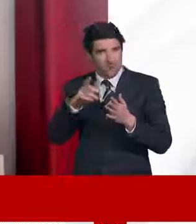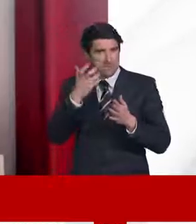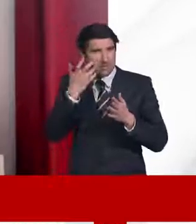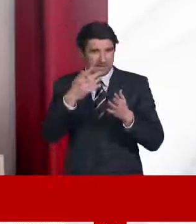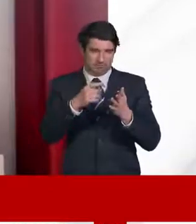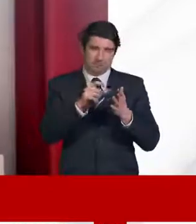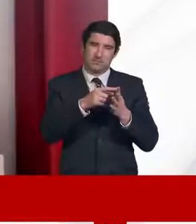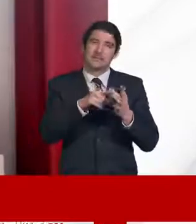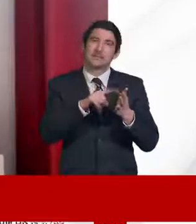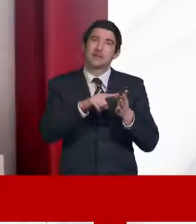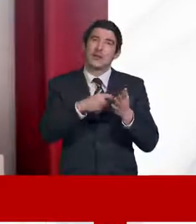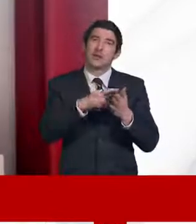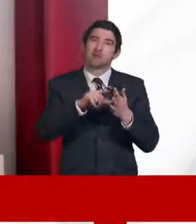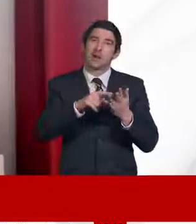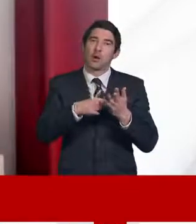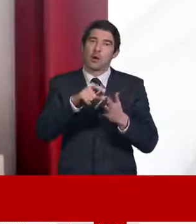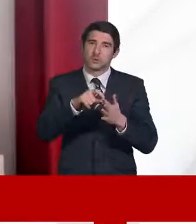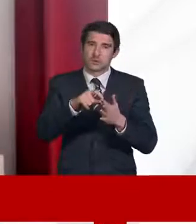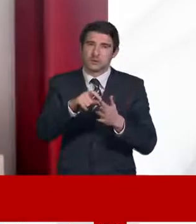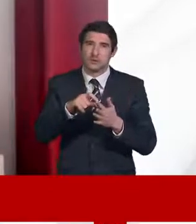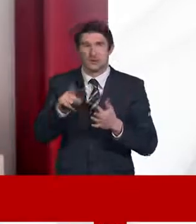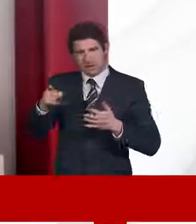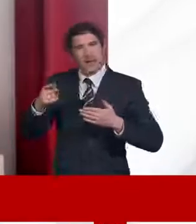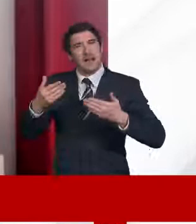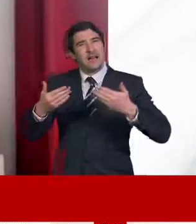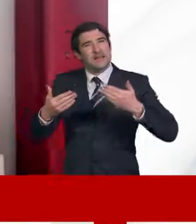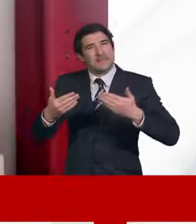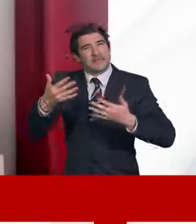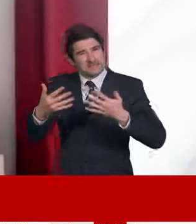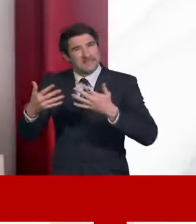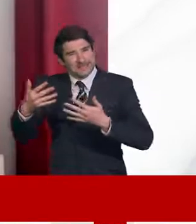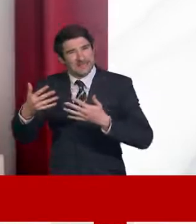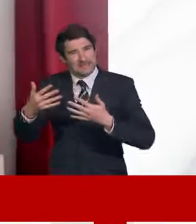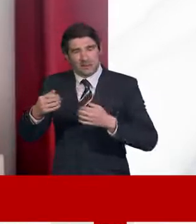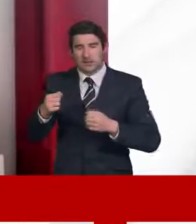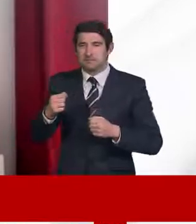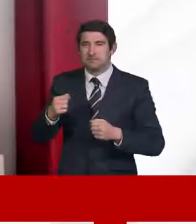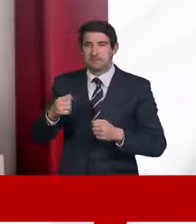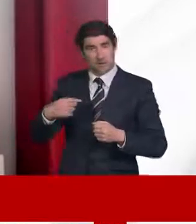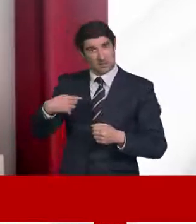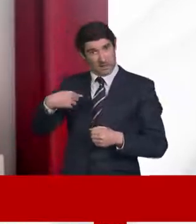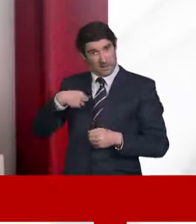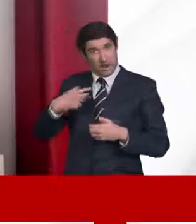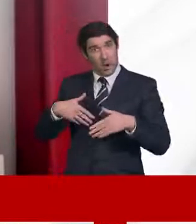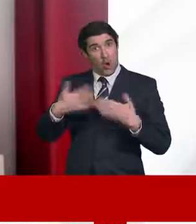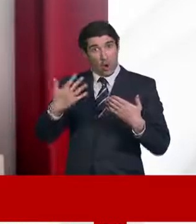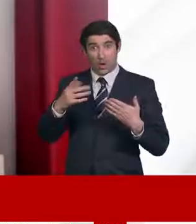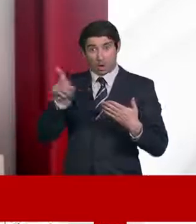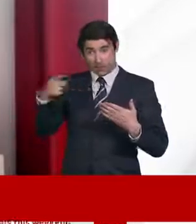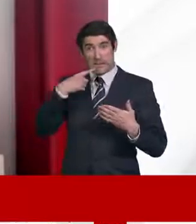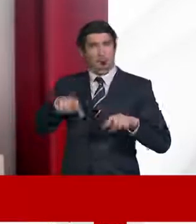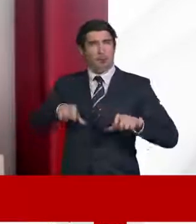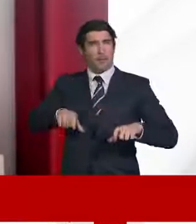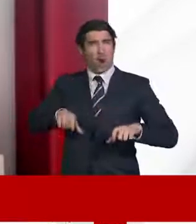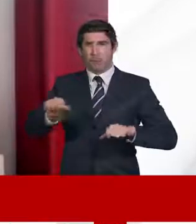ministers do every day, but at the Daily Record, we get reports every day from employees being asked to turn up for